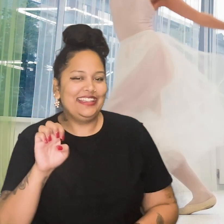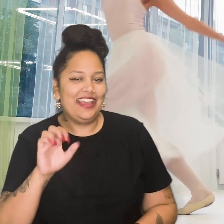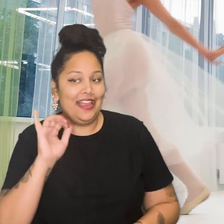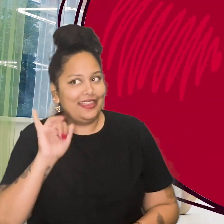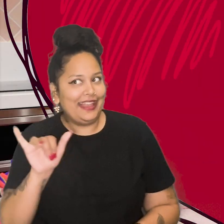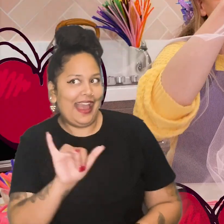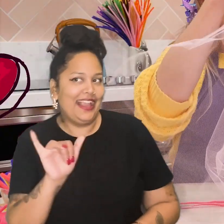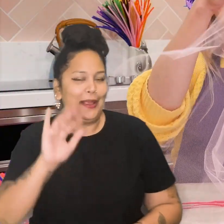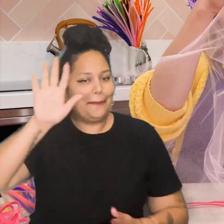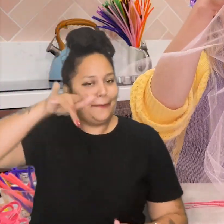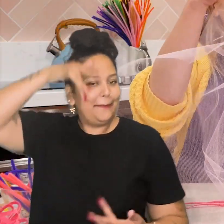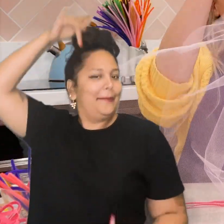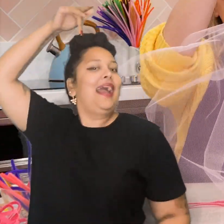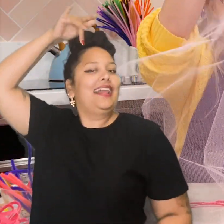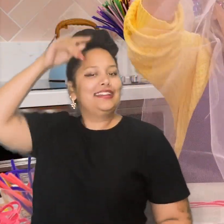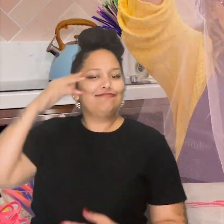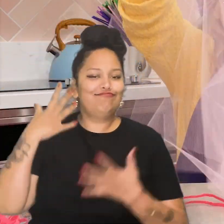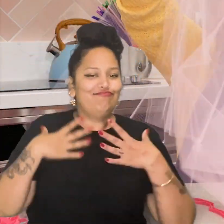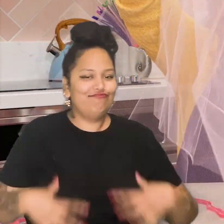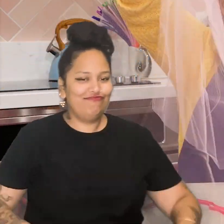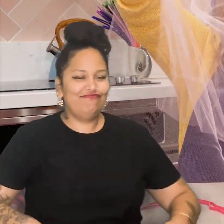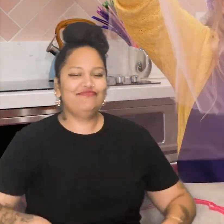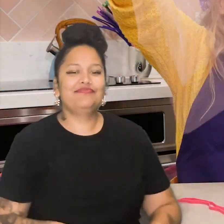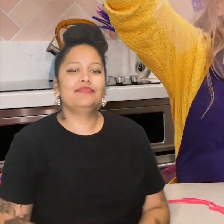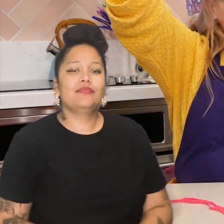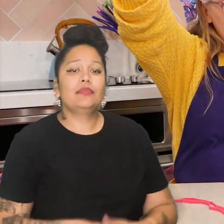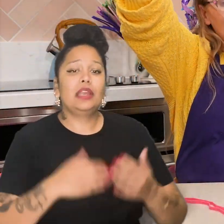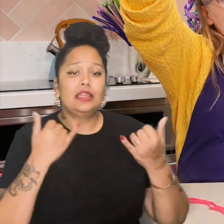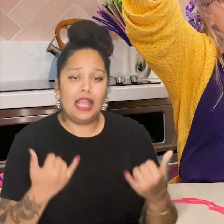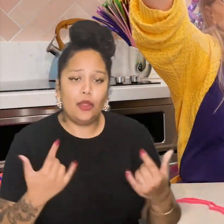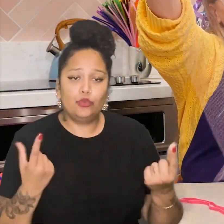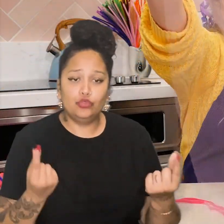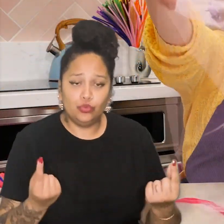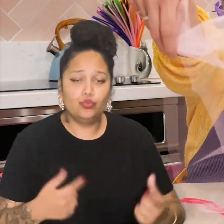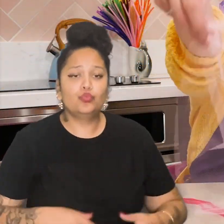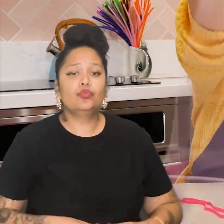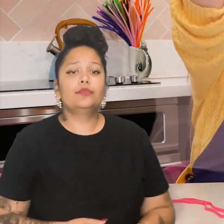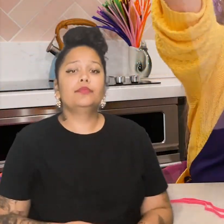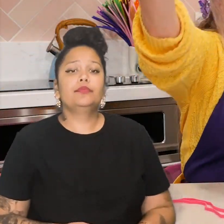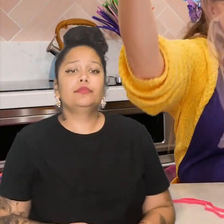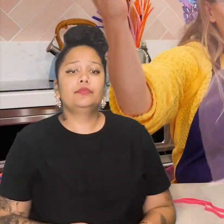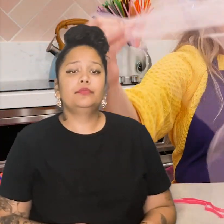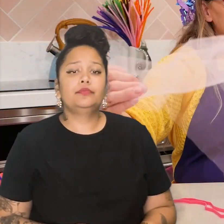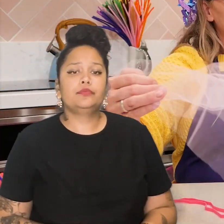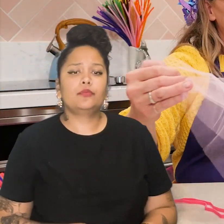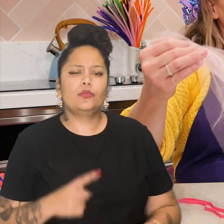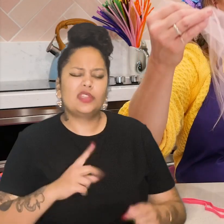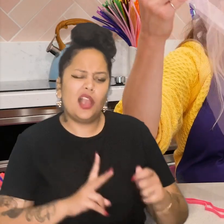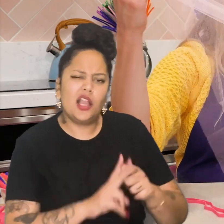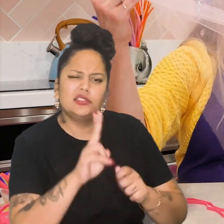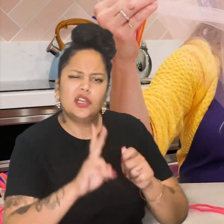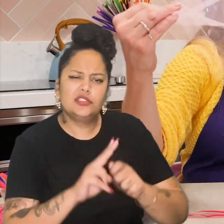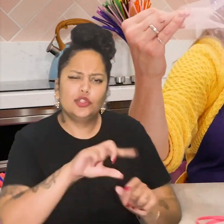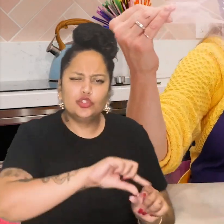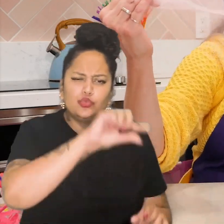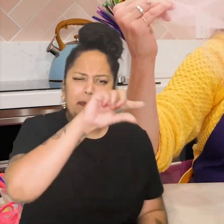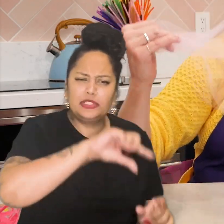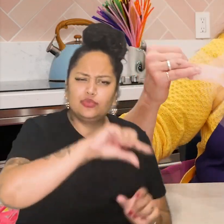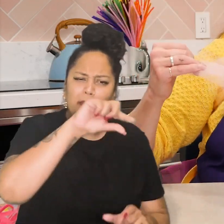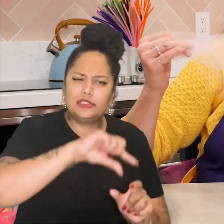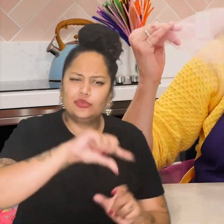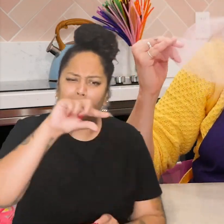wear. So what we're gonna do is we're going to cut strips of